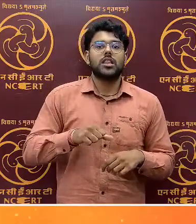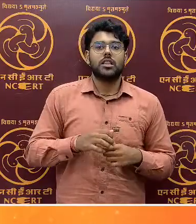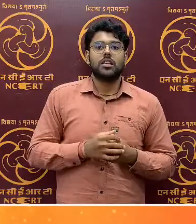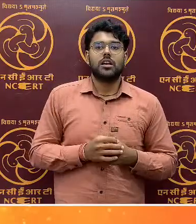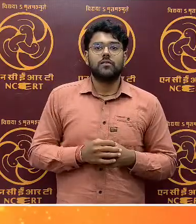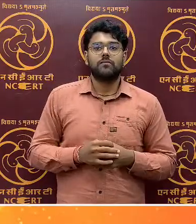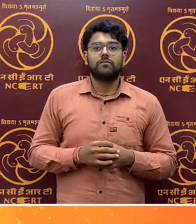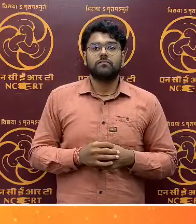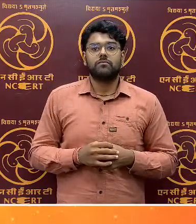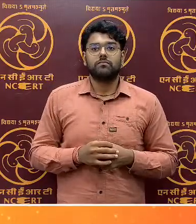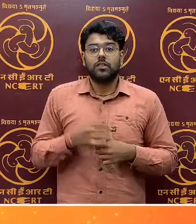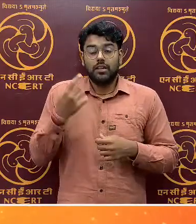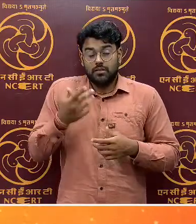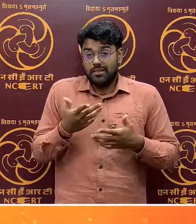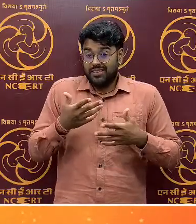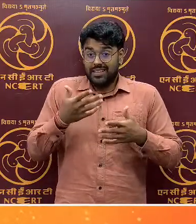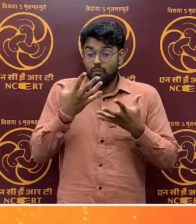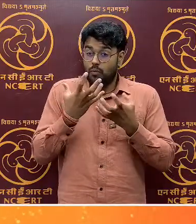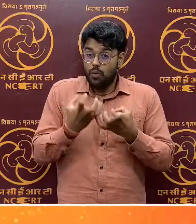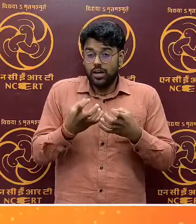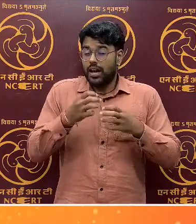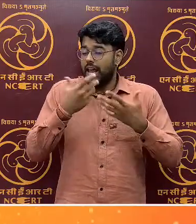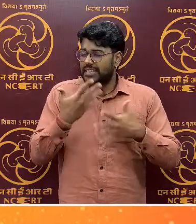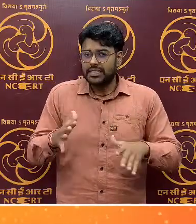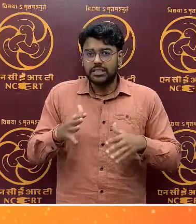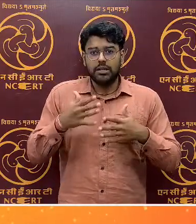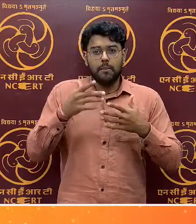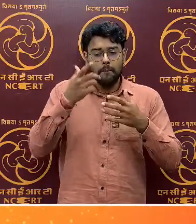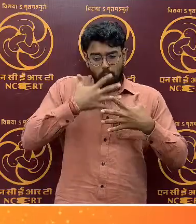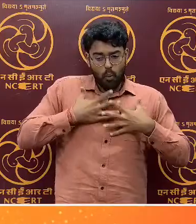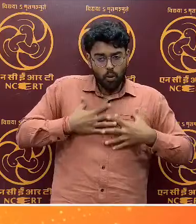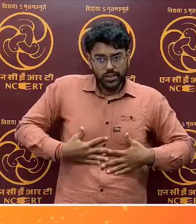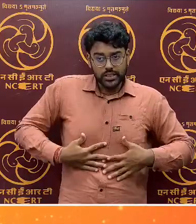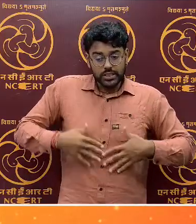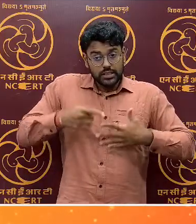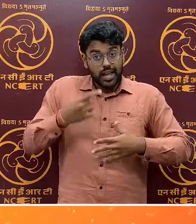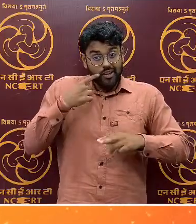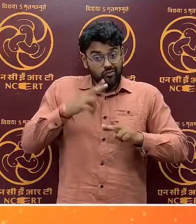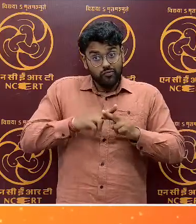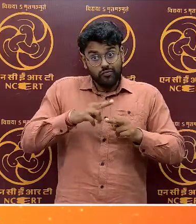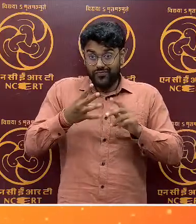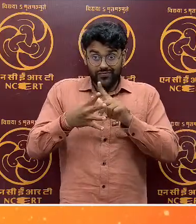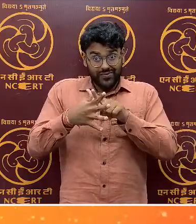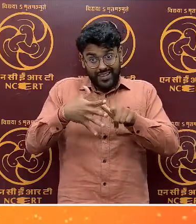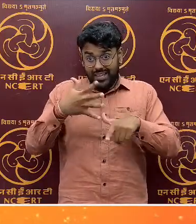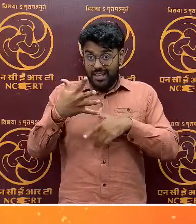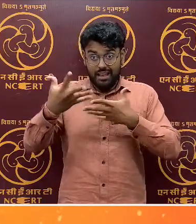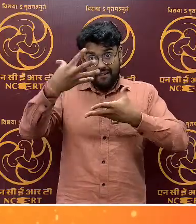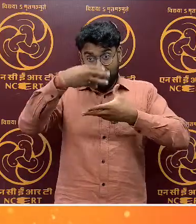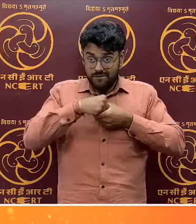are so very required and important for our body to function